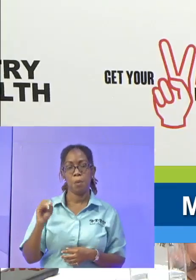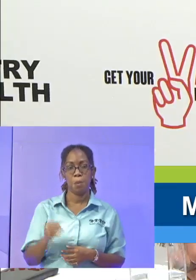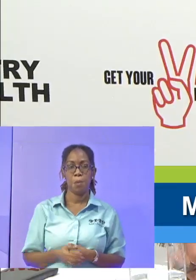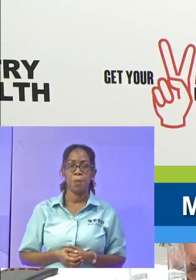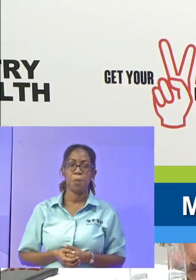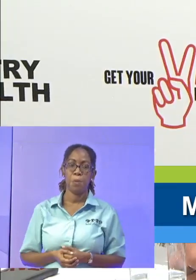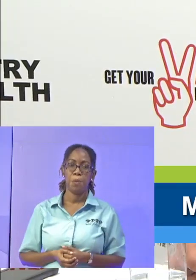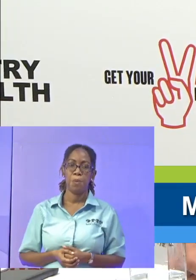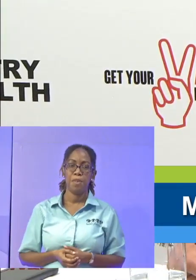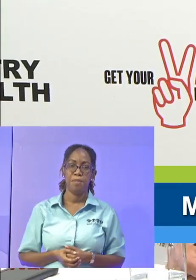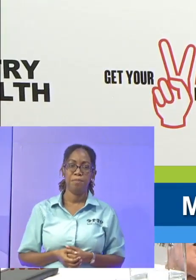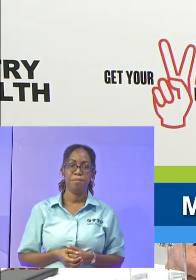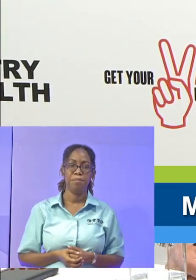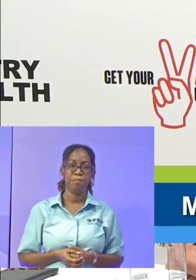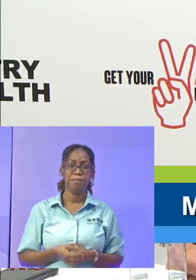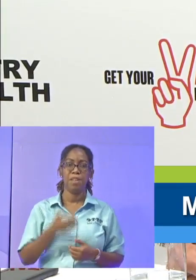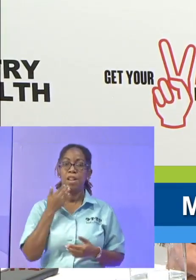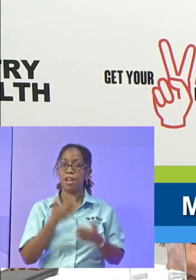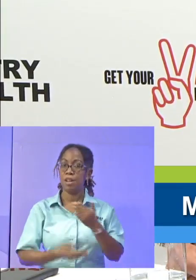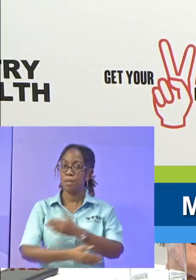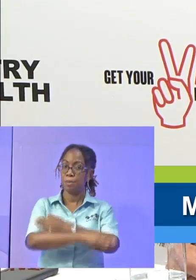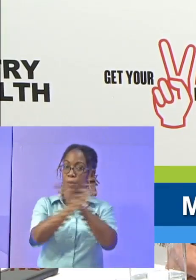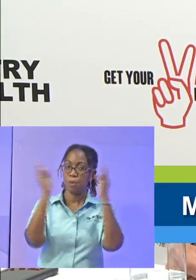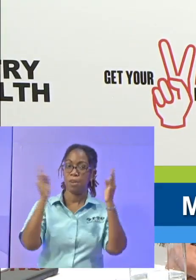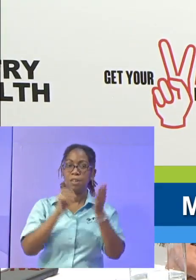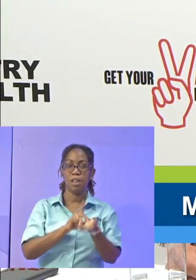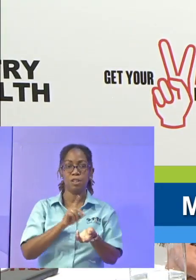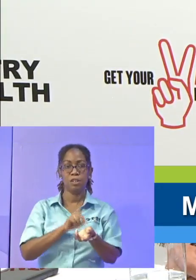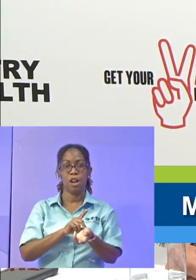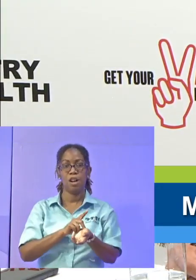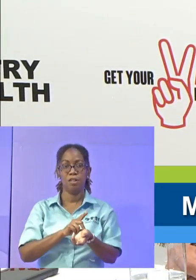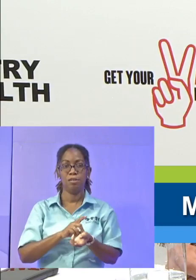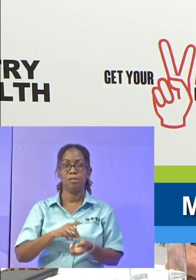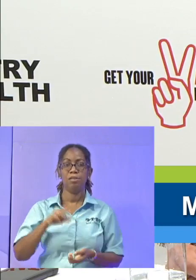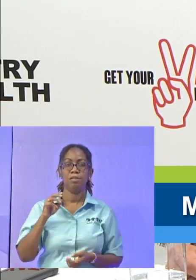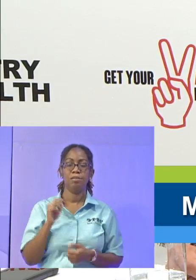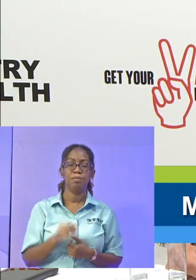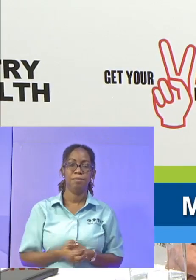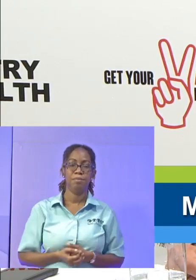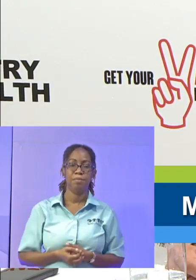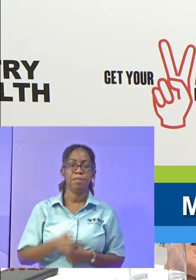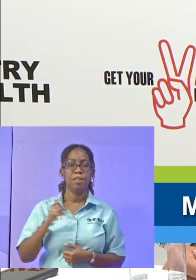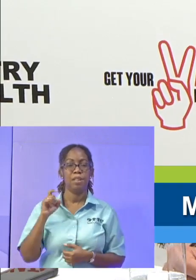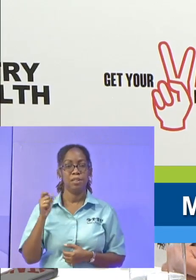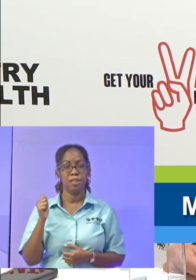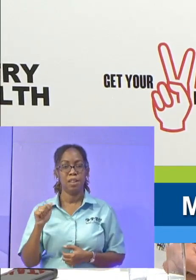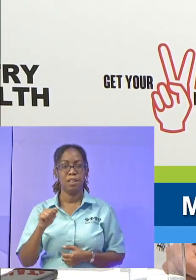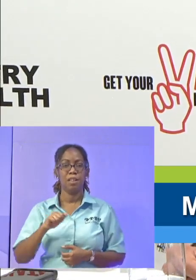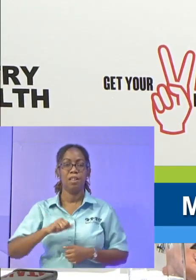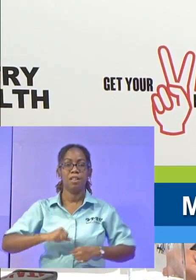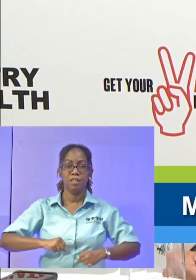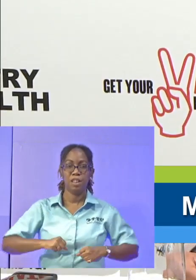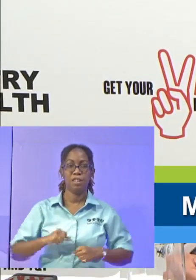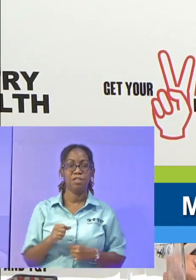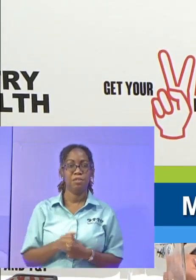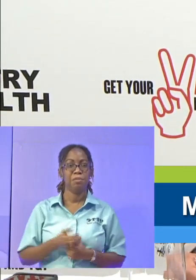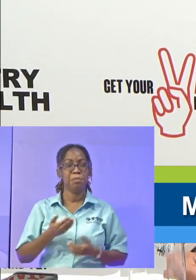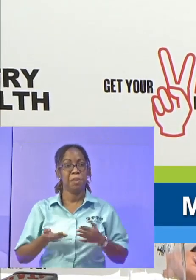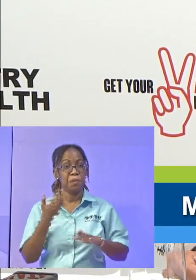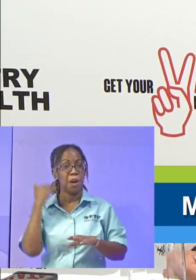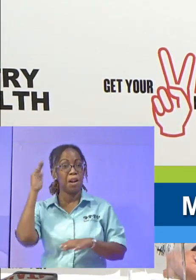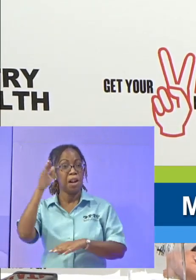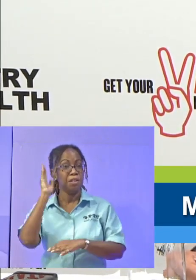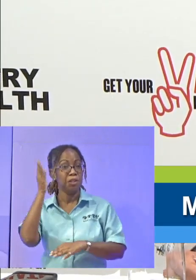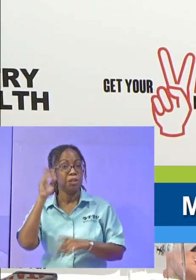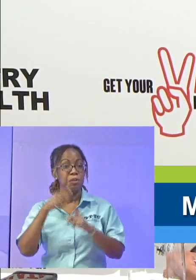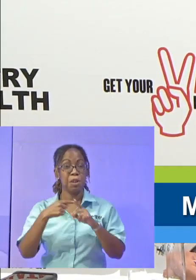Parasram. Good morning to Dr. Rian Extavor, my old lecturer from my days in UE. Nice